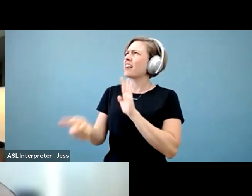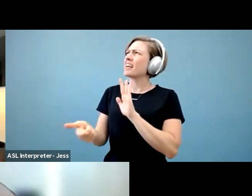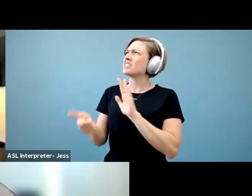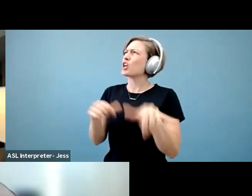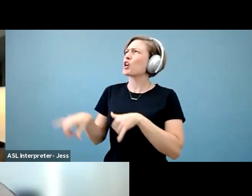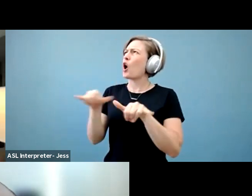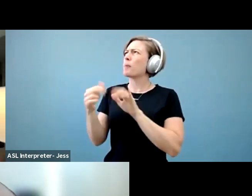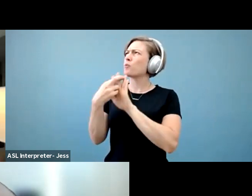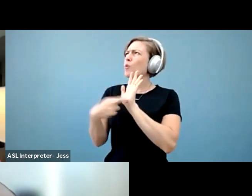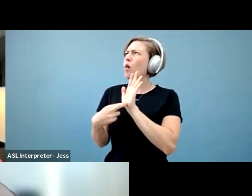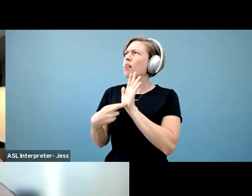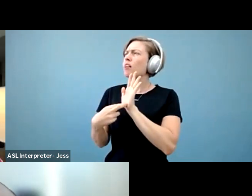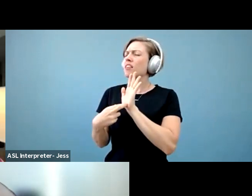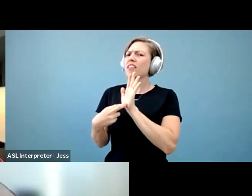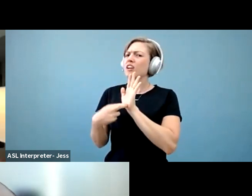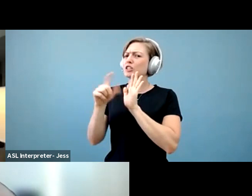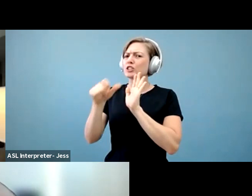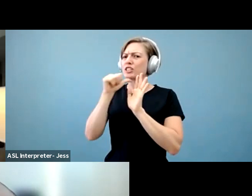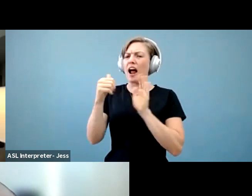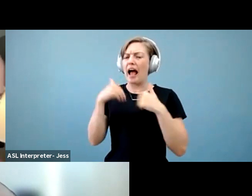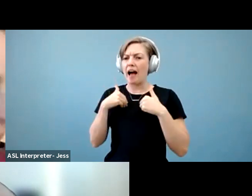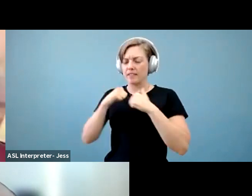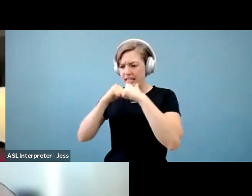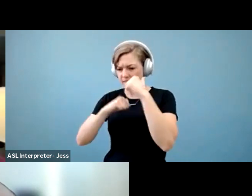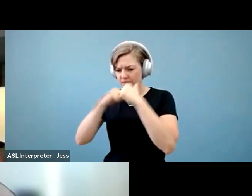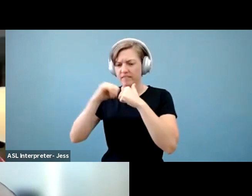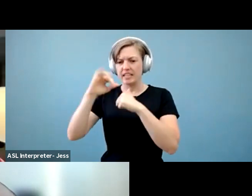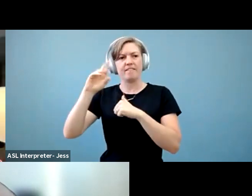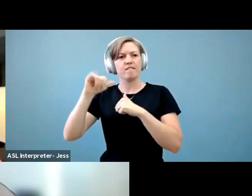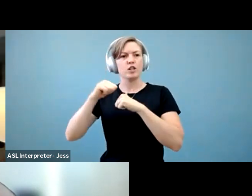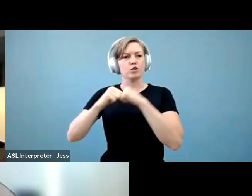rule. There shouldn't be infrastructure and